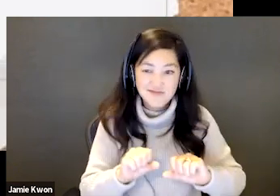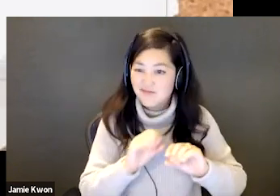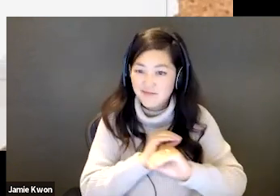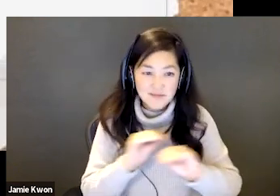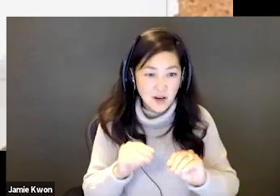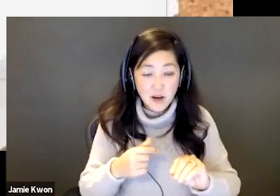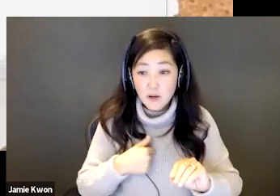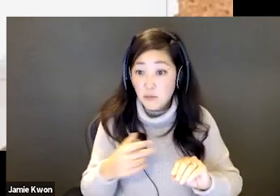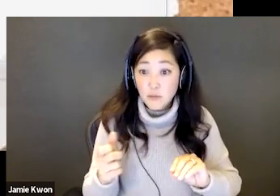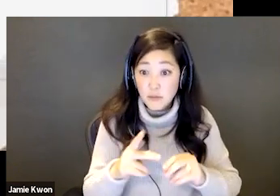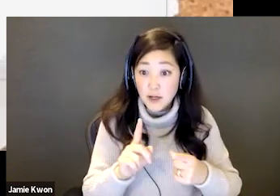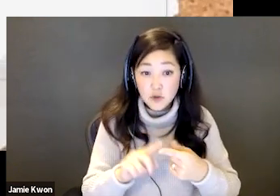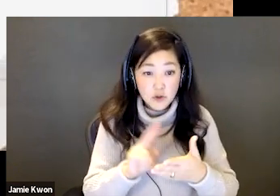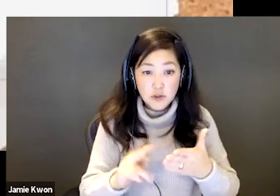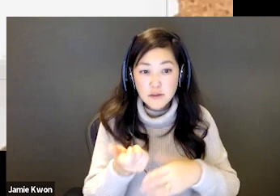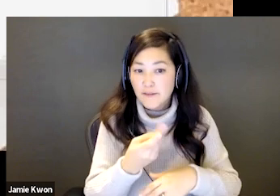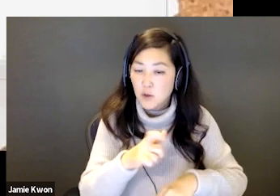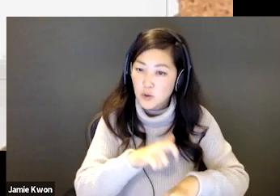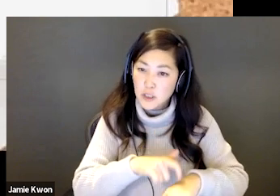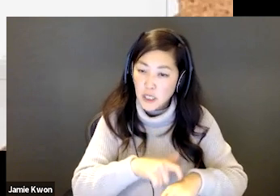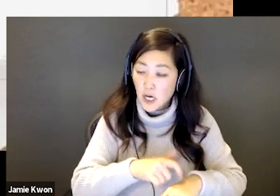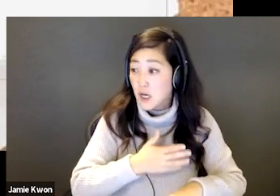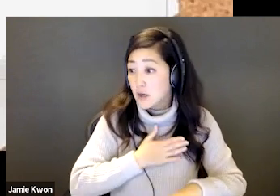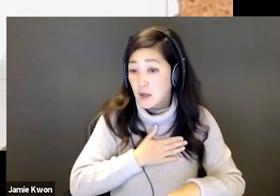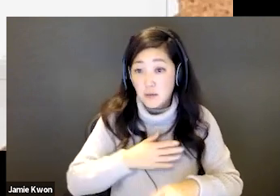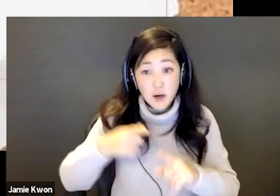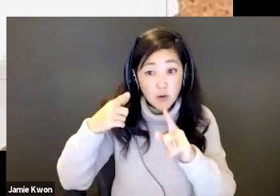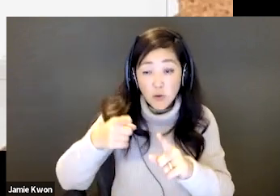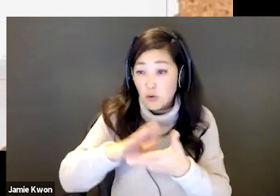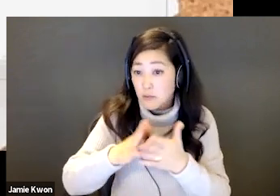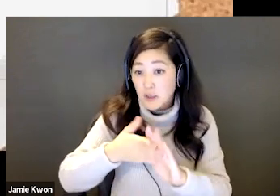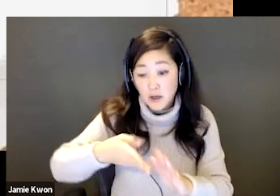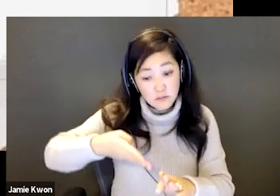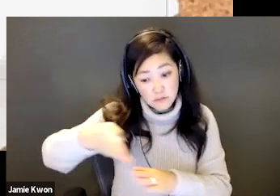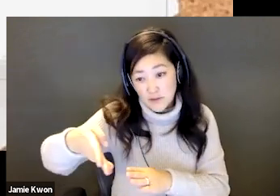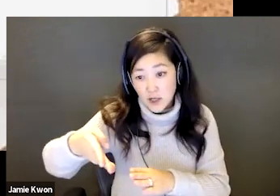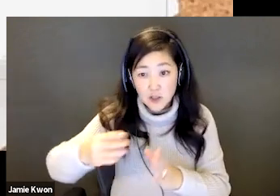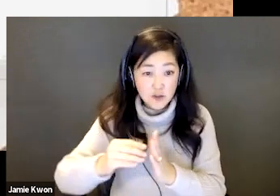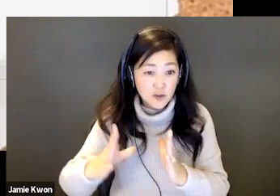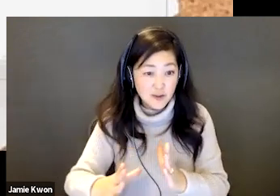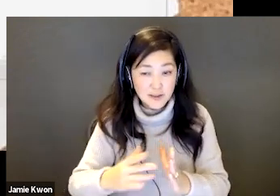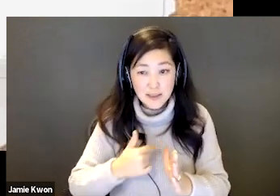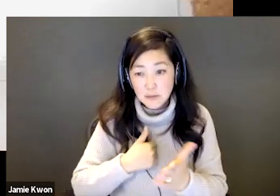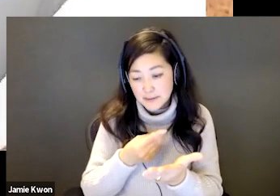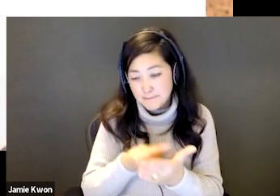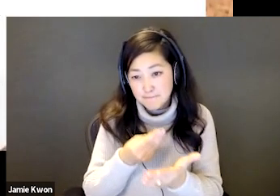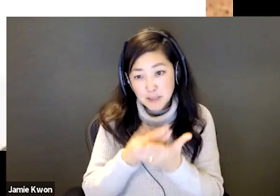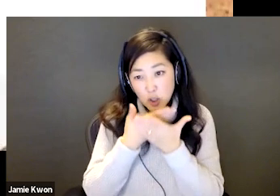few times, my career ambition at that point to be a professional student, but I didn't have the money.